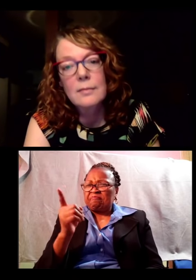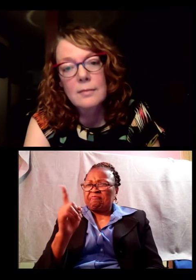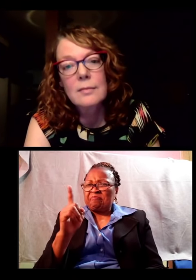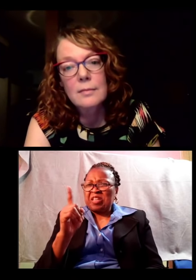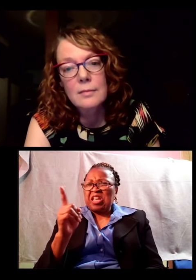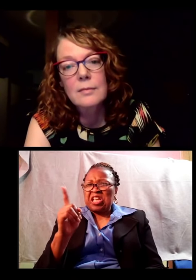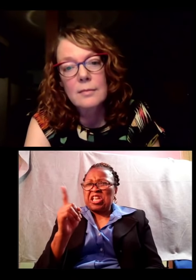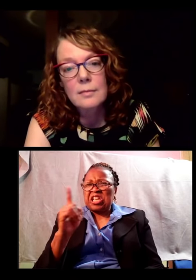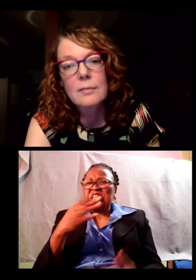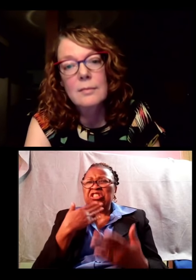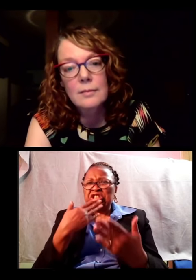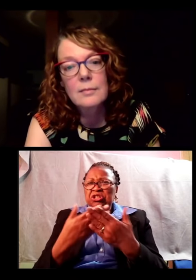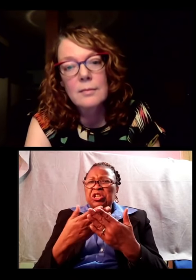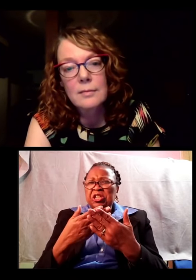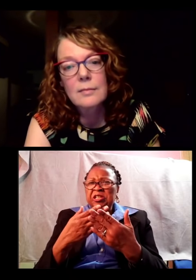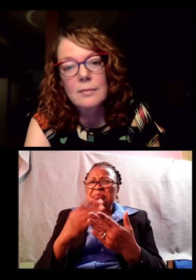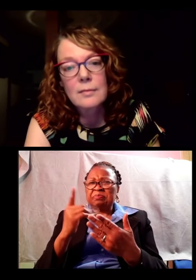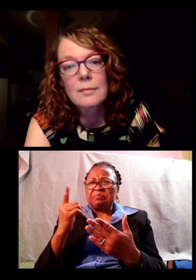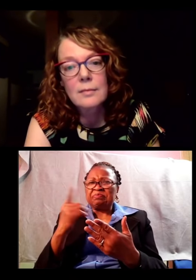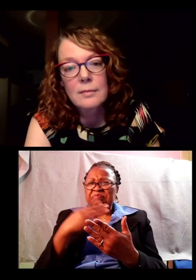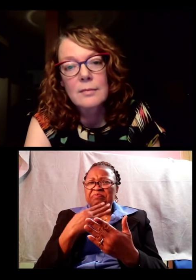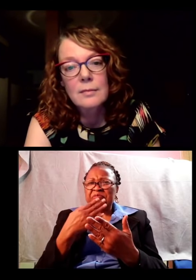He's good at that. And